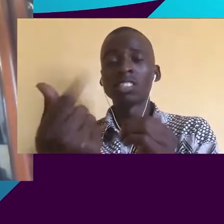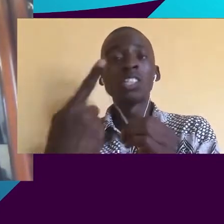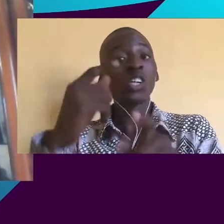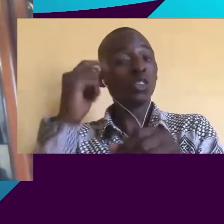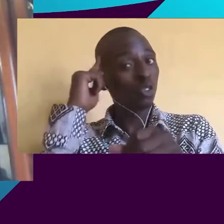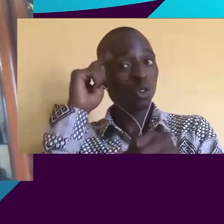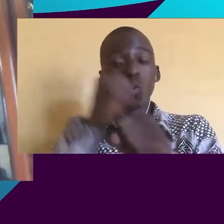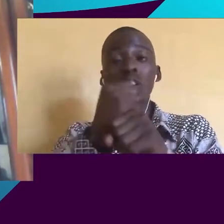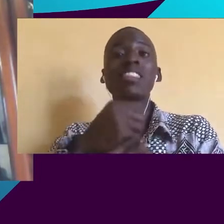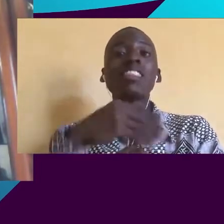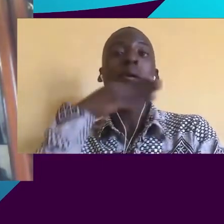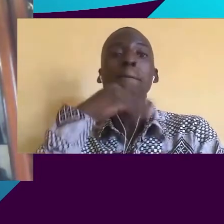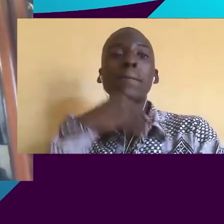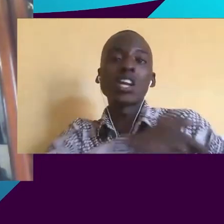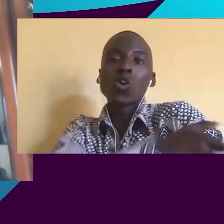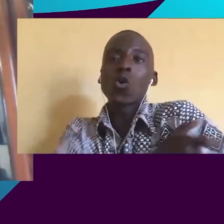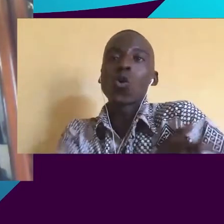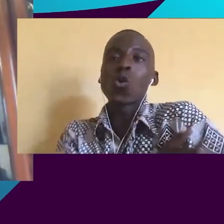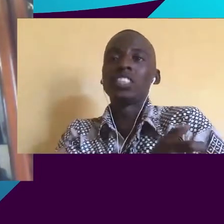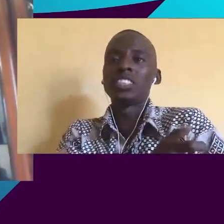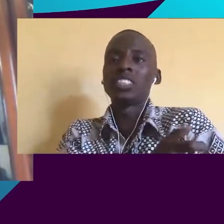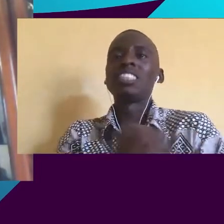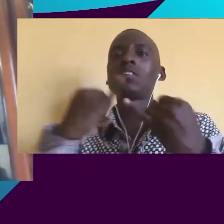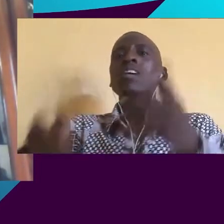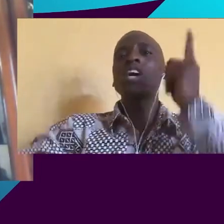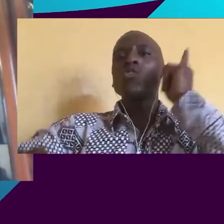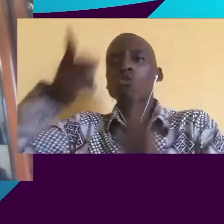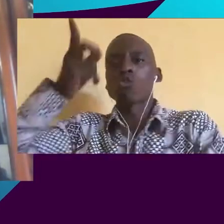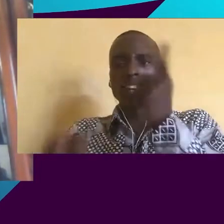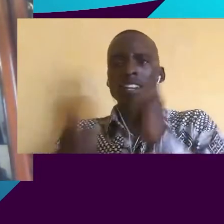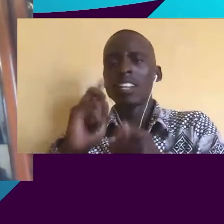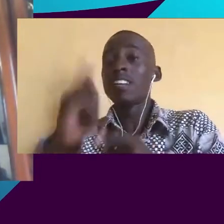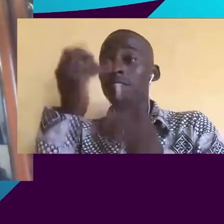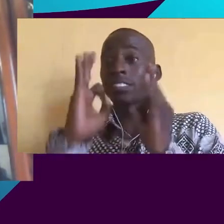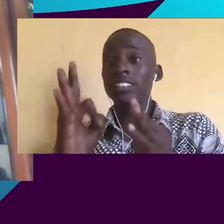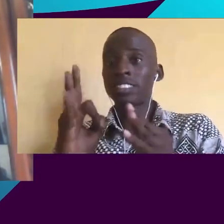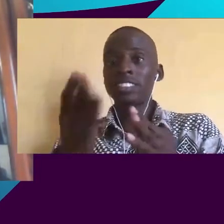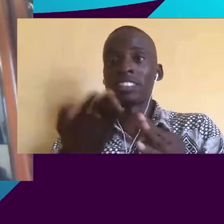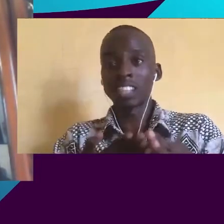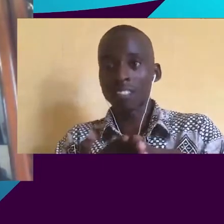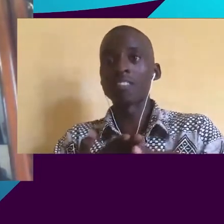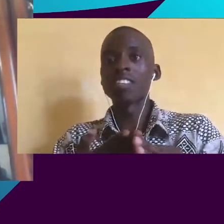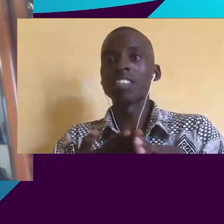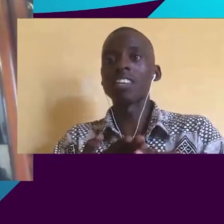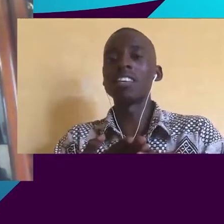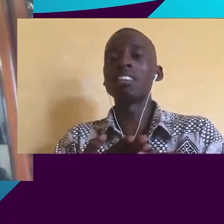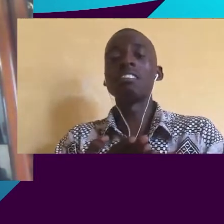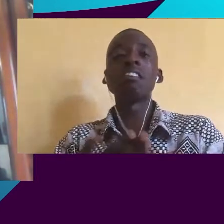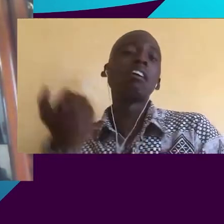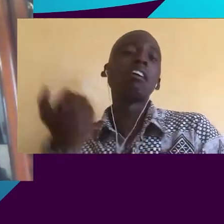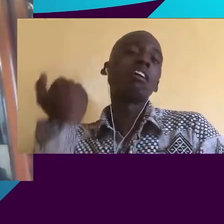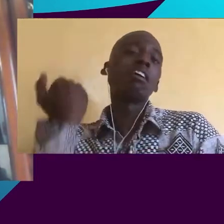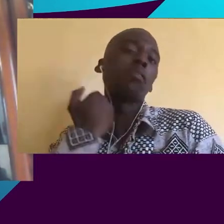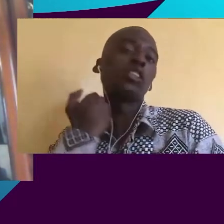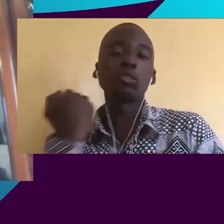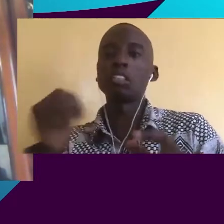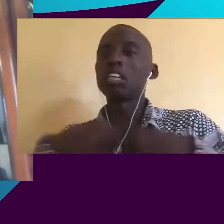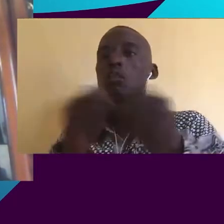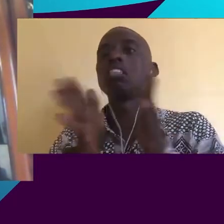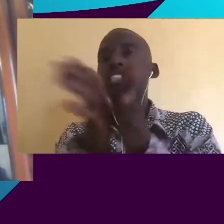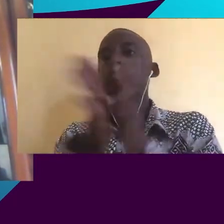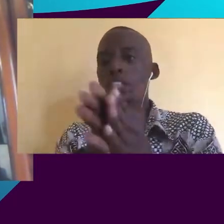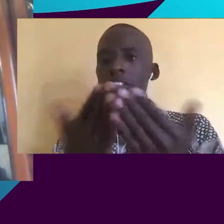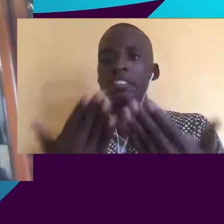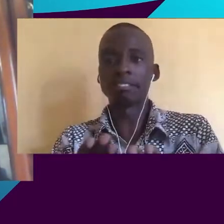is telling her to run. Possibly that's the first time she's having a cycle, and she can't explain it to the coach.